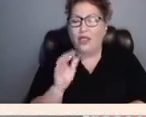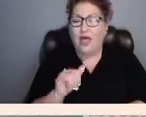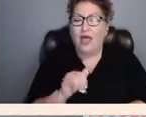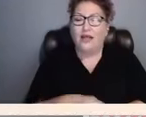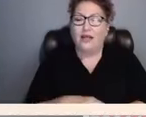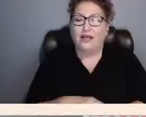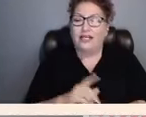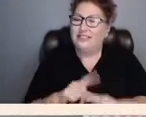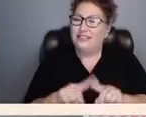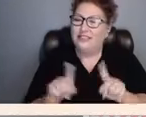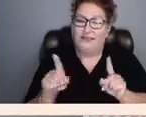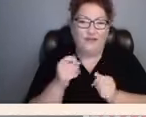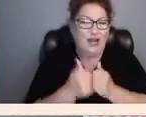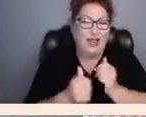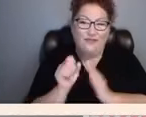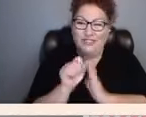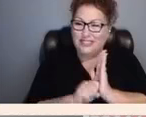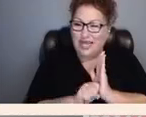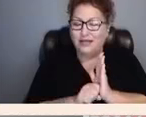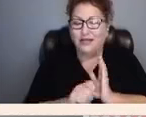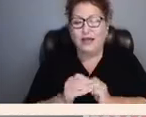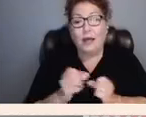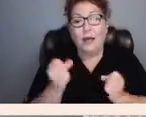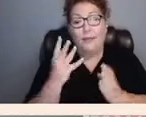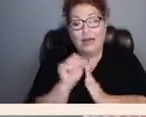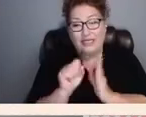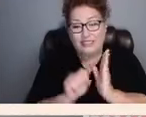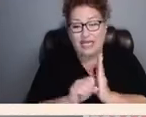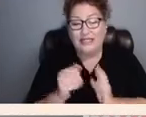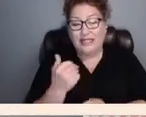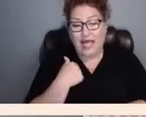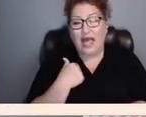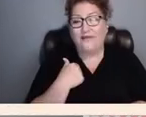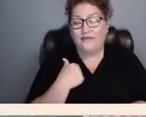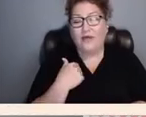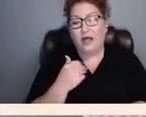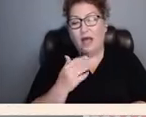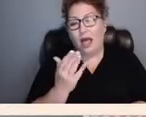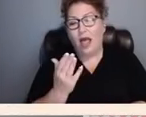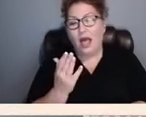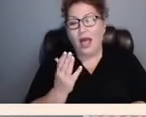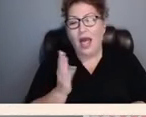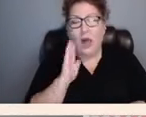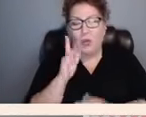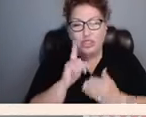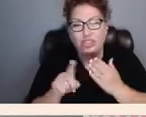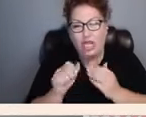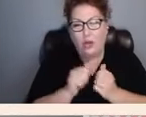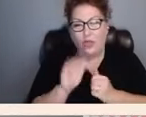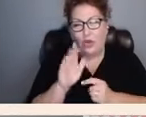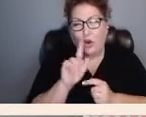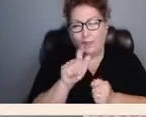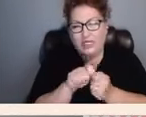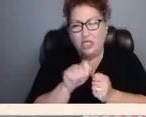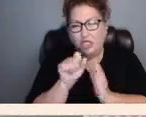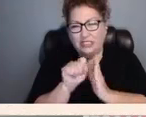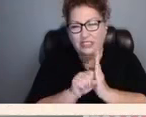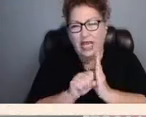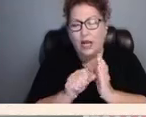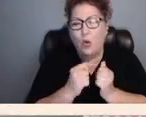every state. There are many states that have law. So I would, you know, check with your particular state what the guidelines are